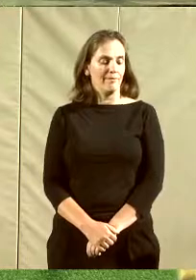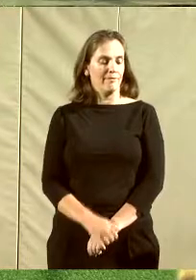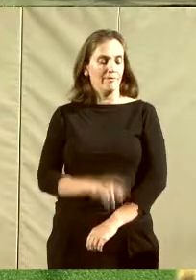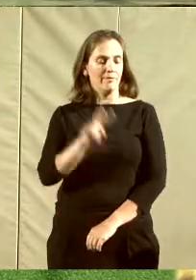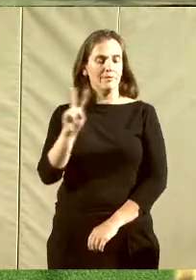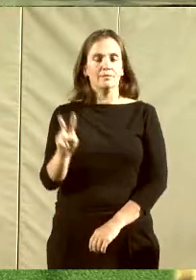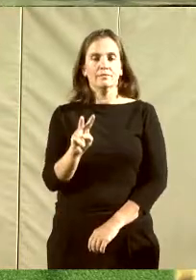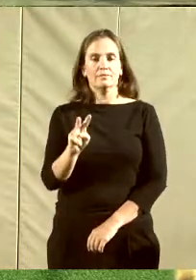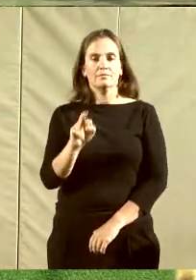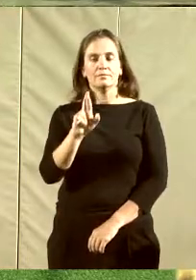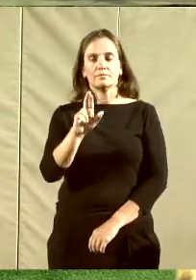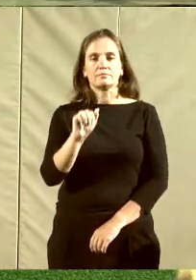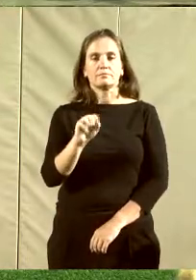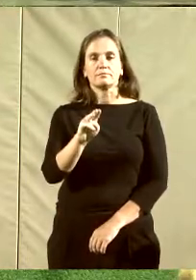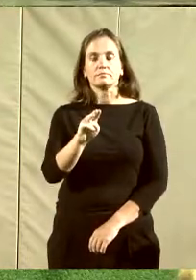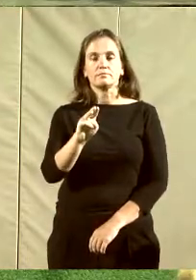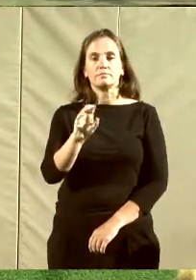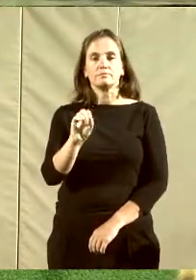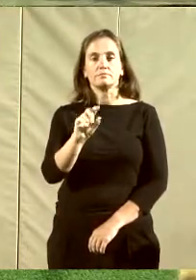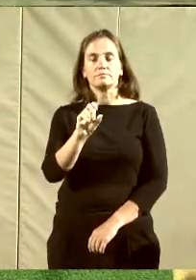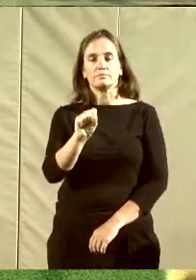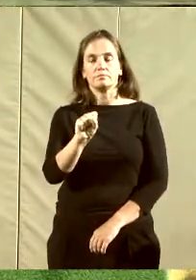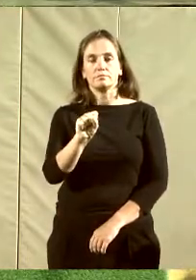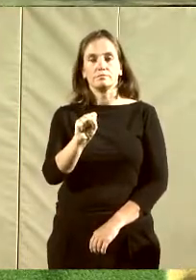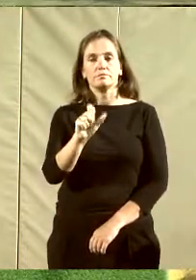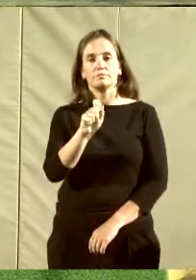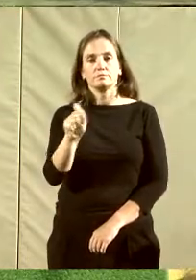Victor Andre Ramos Ruiz.